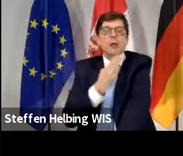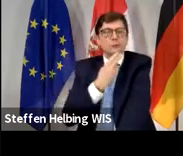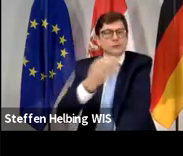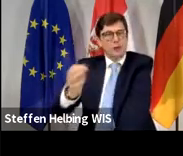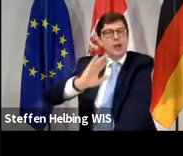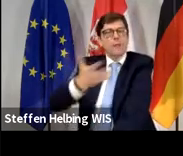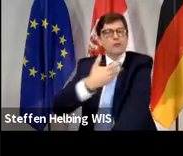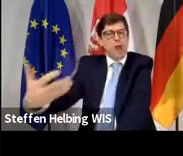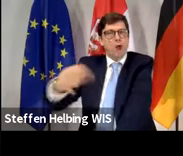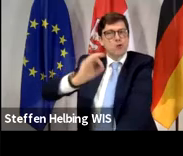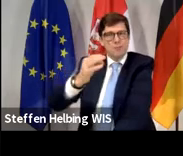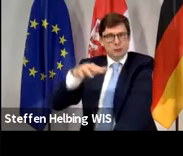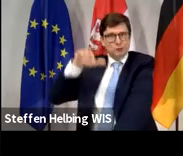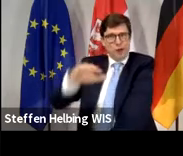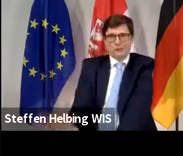and